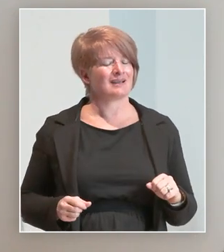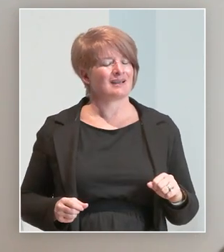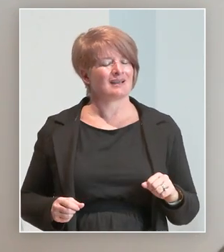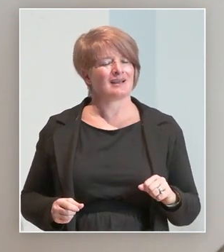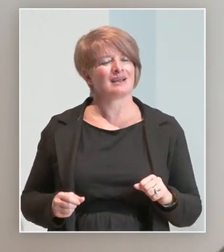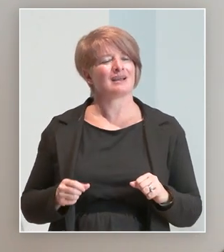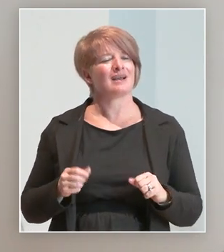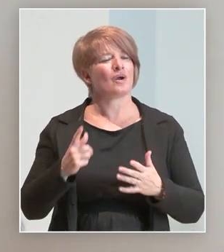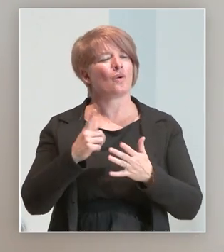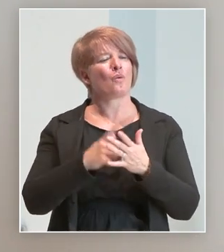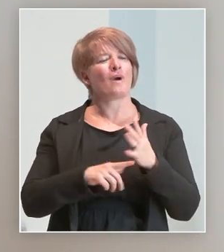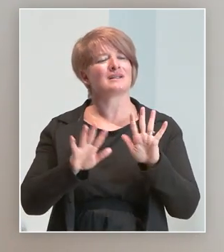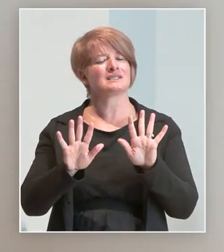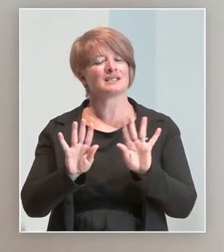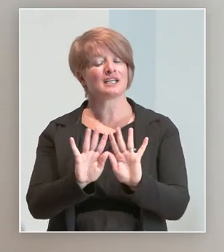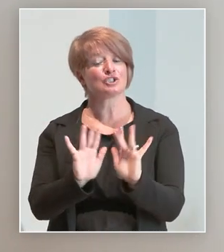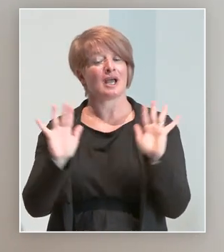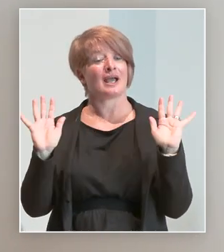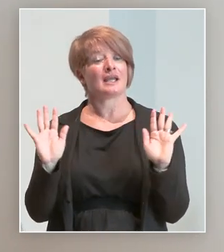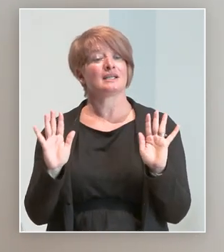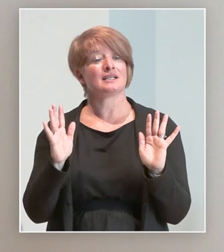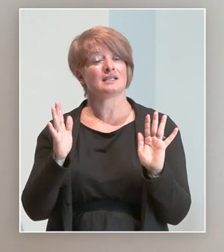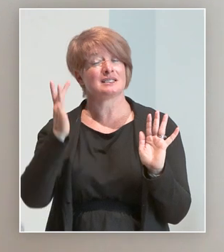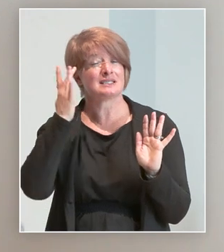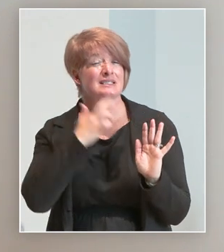What is the shiny, sharp edge that you dare?